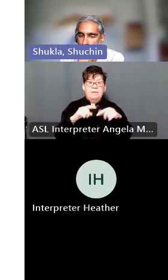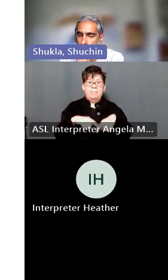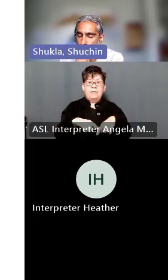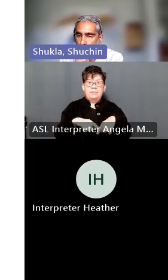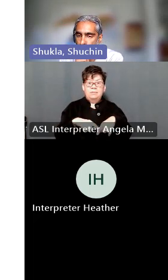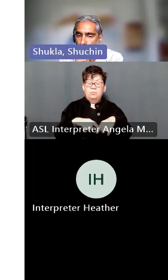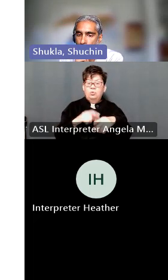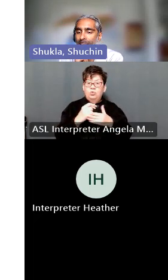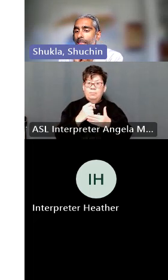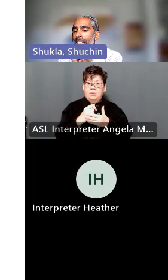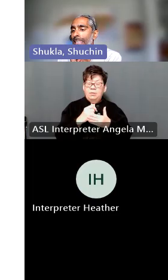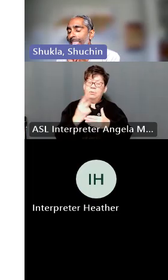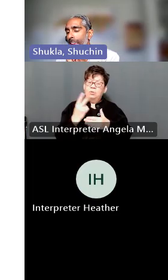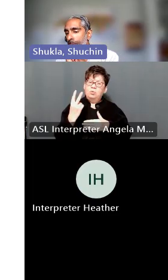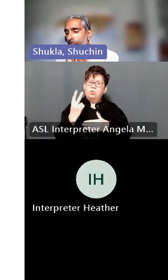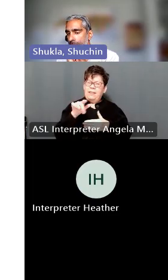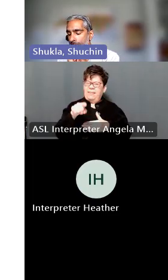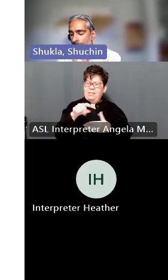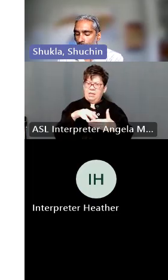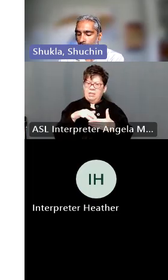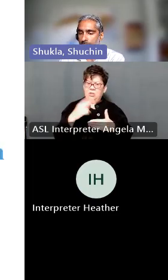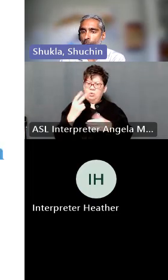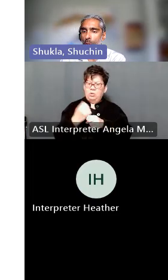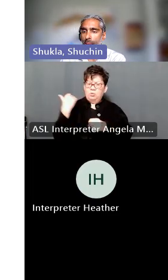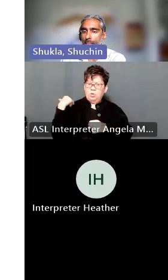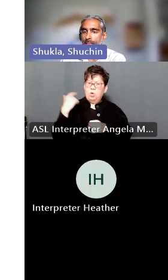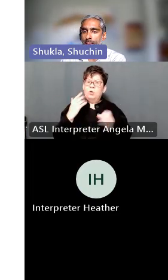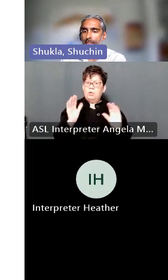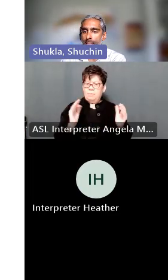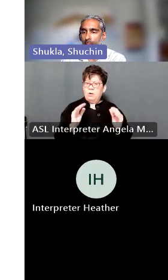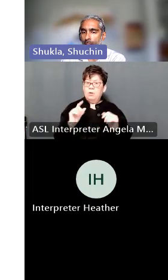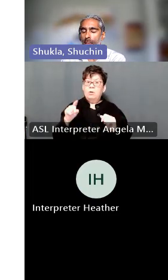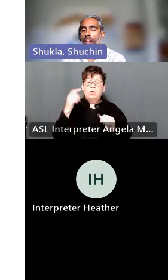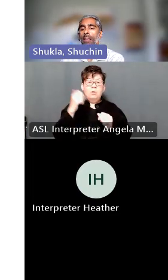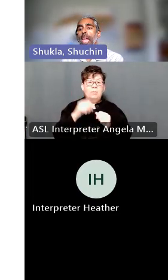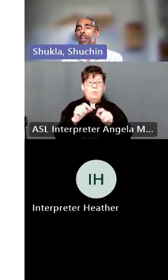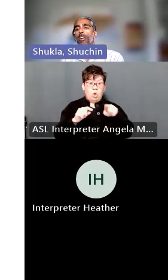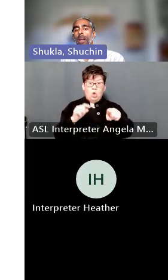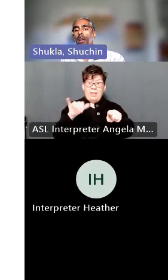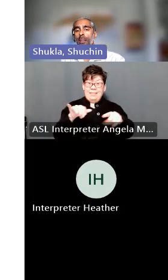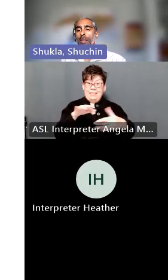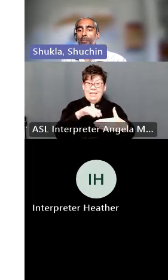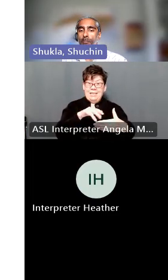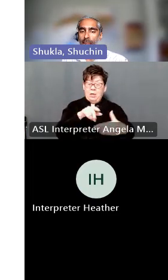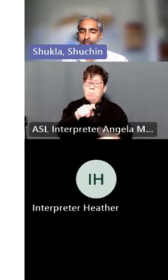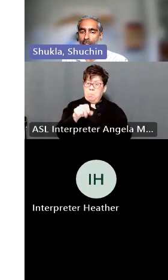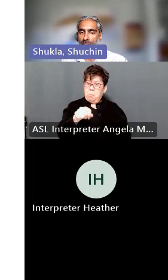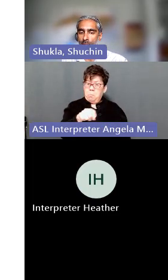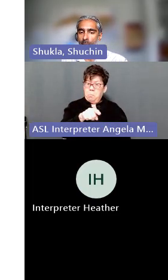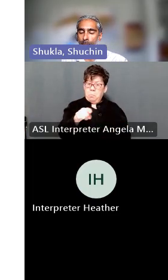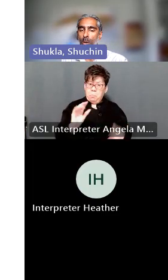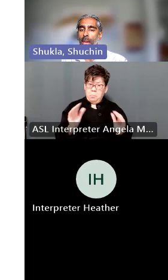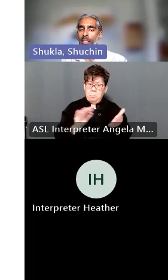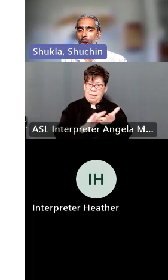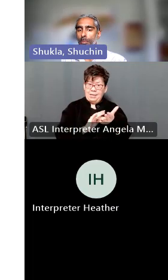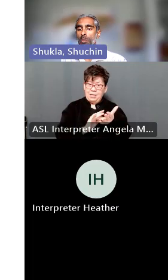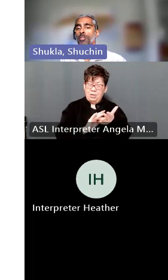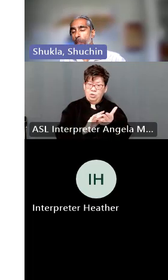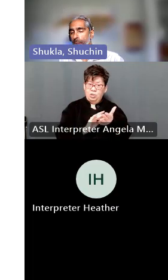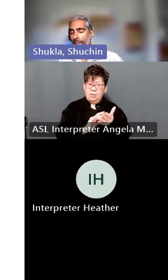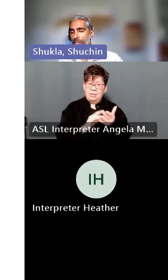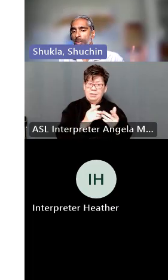ago that did that comparison. Because if you look at this study, yeah, you're comparing medication, the light